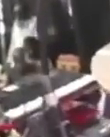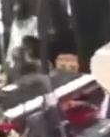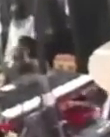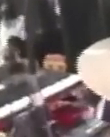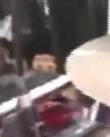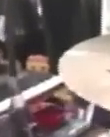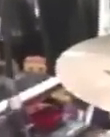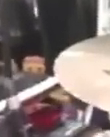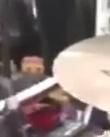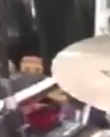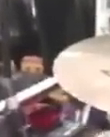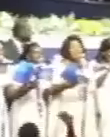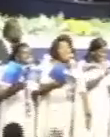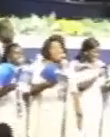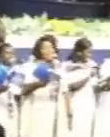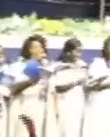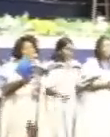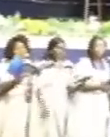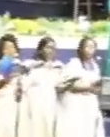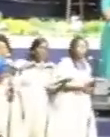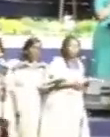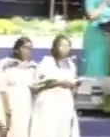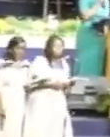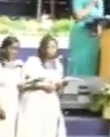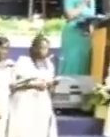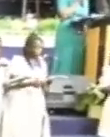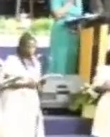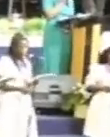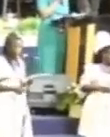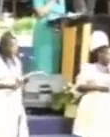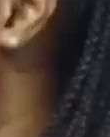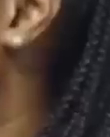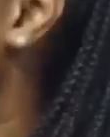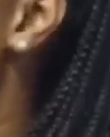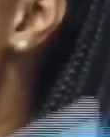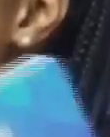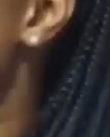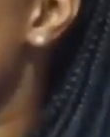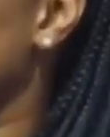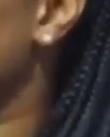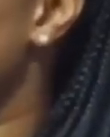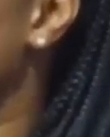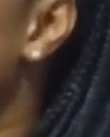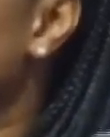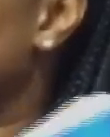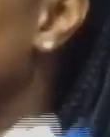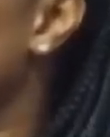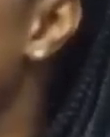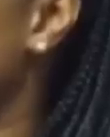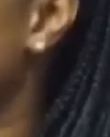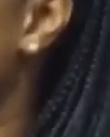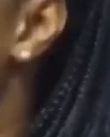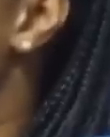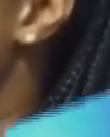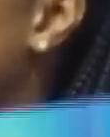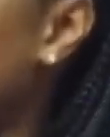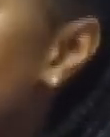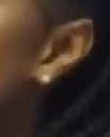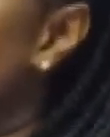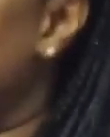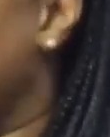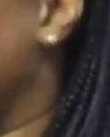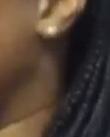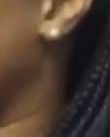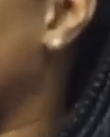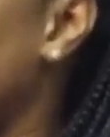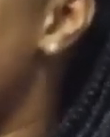And you will be singing. Count your blessings. Count your blessings. Make them one